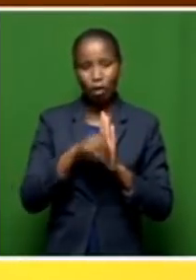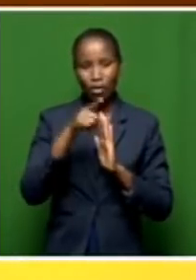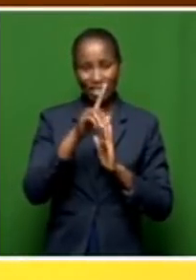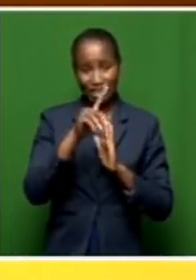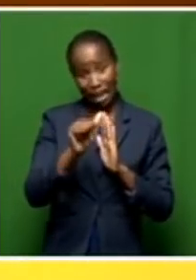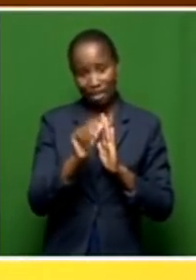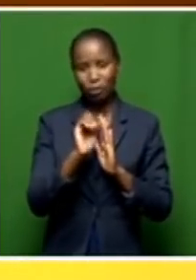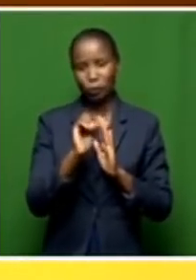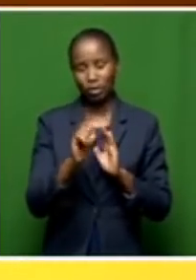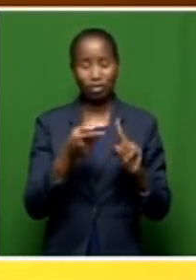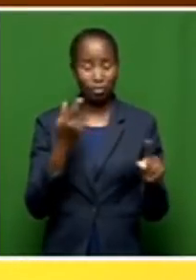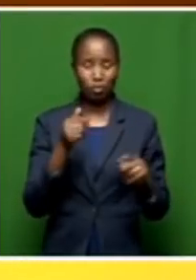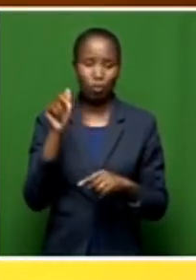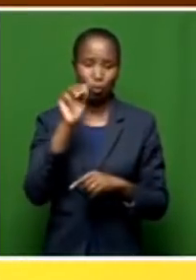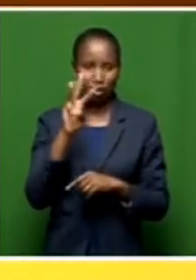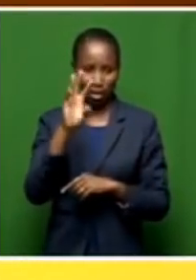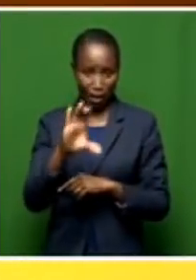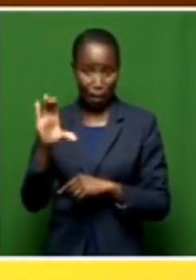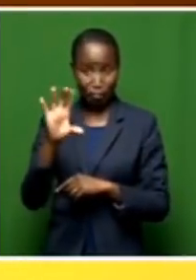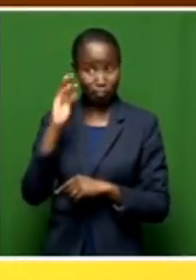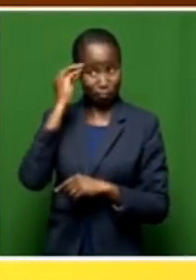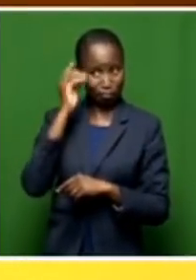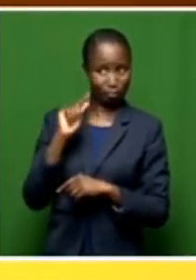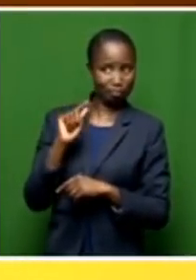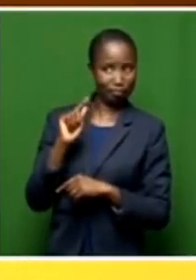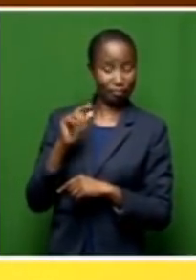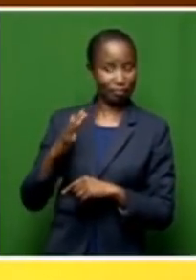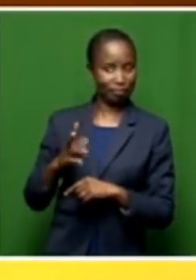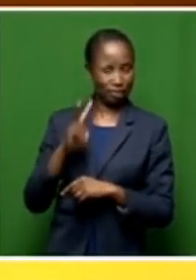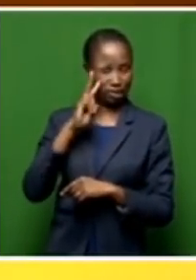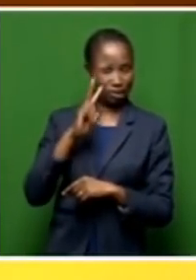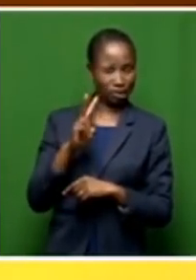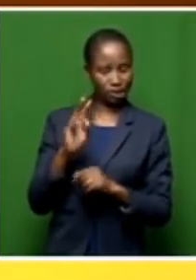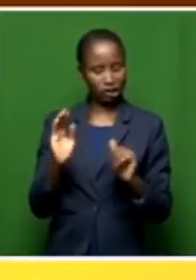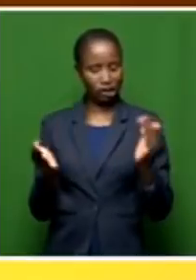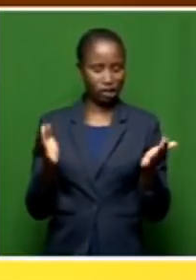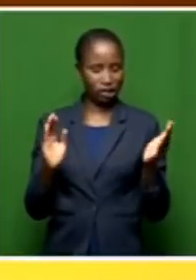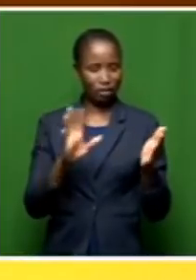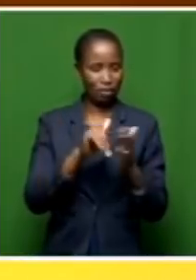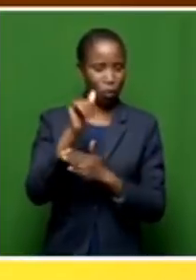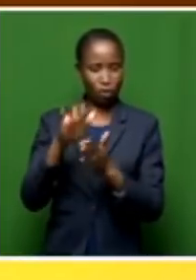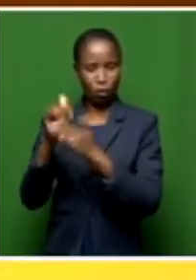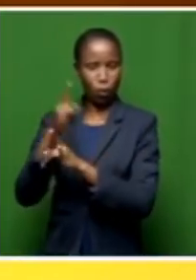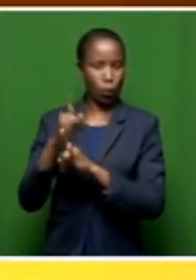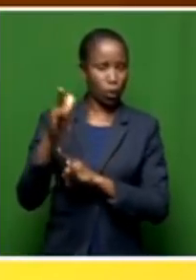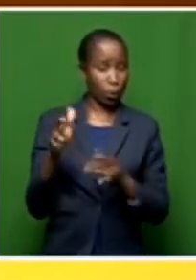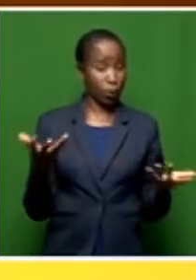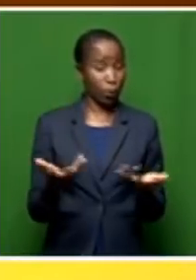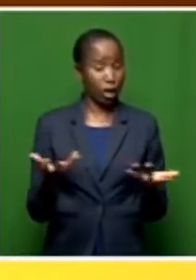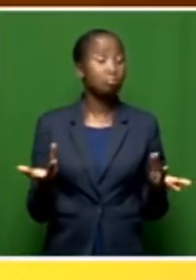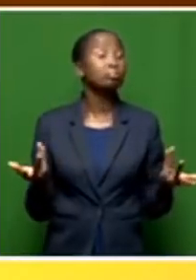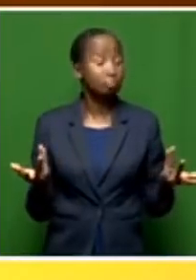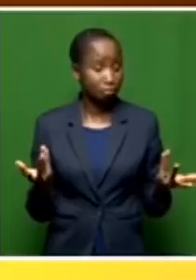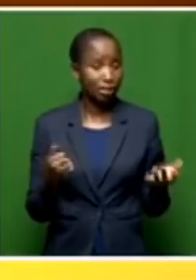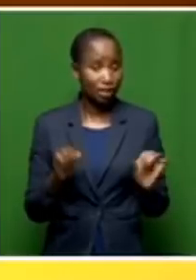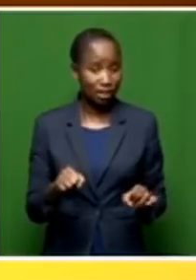interesting to see exactly where those votes go ultimately. And have I kind of summed it up? Yes, I think